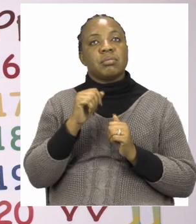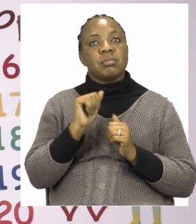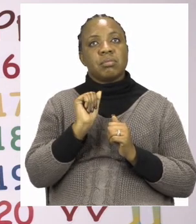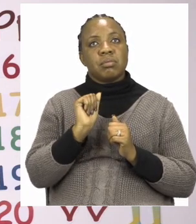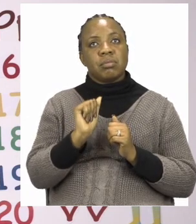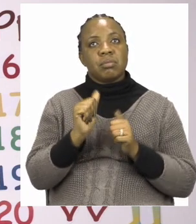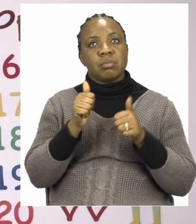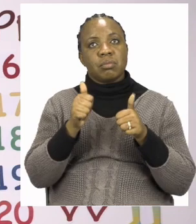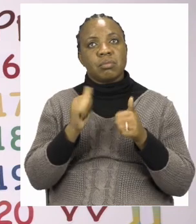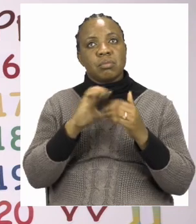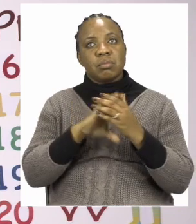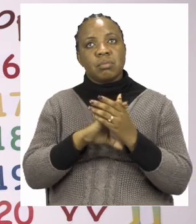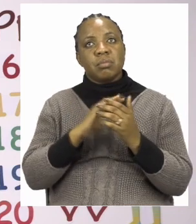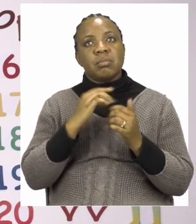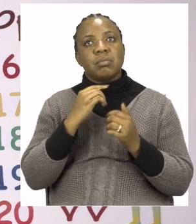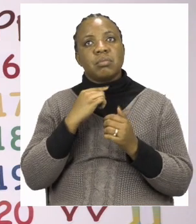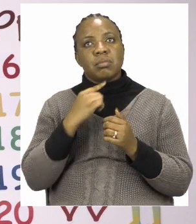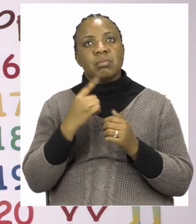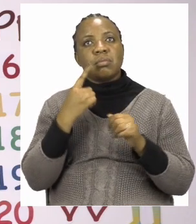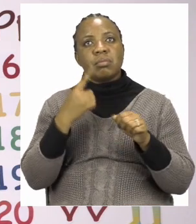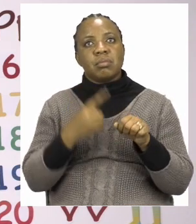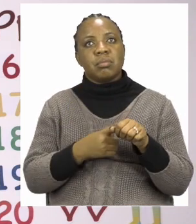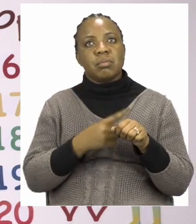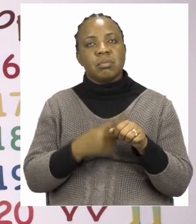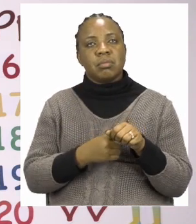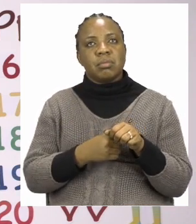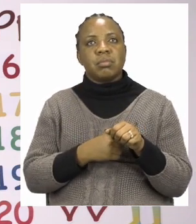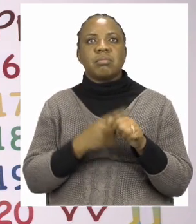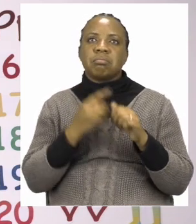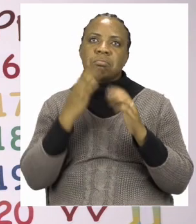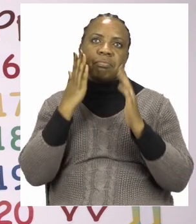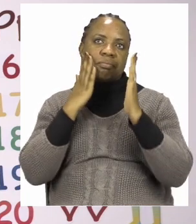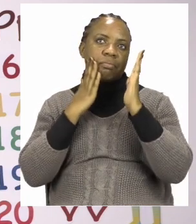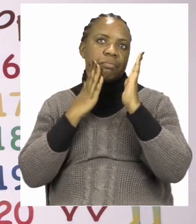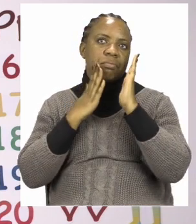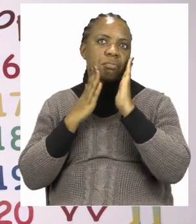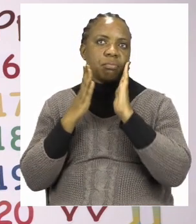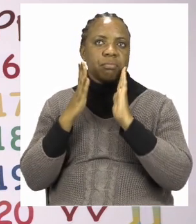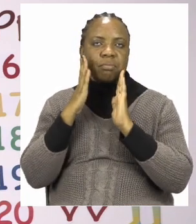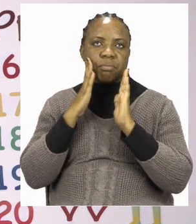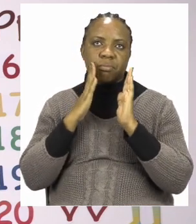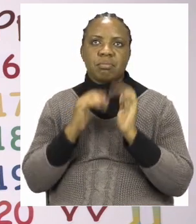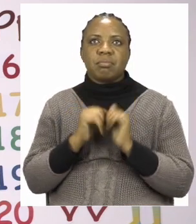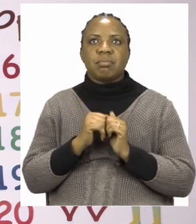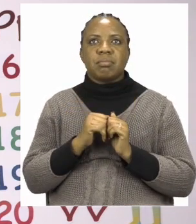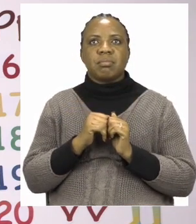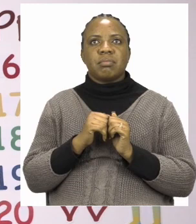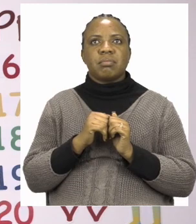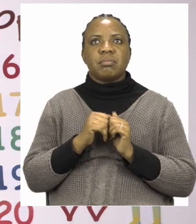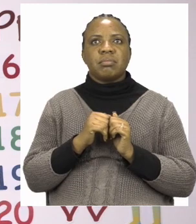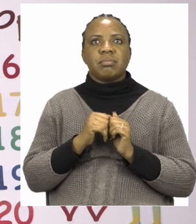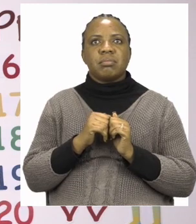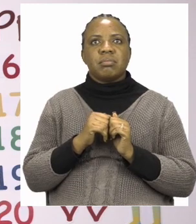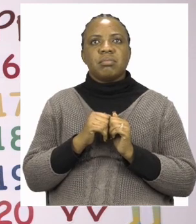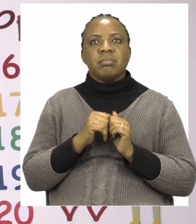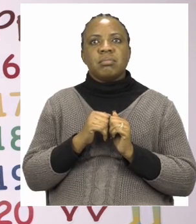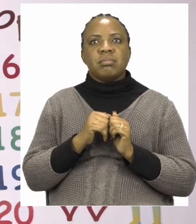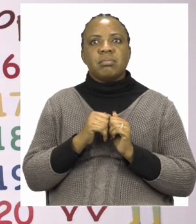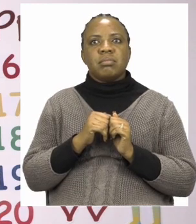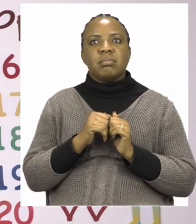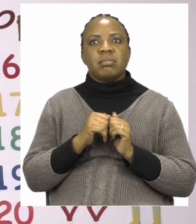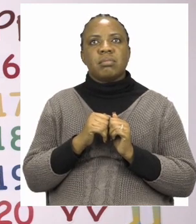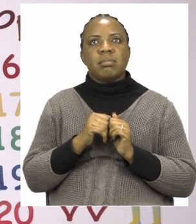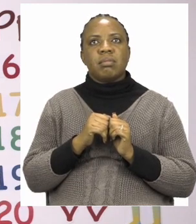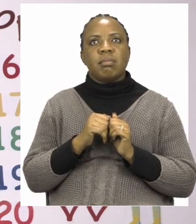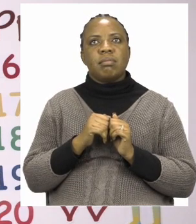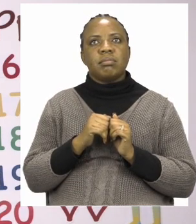a good friend is always kind. So the words I have used